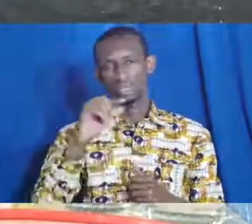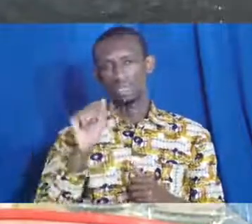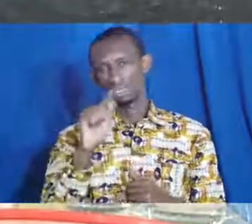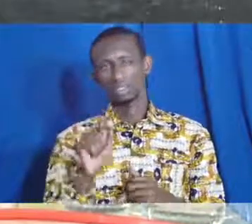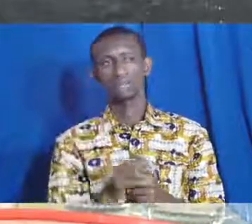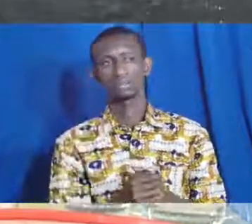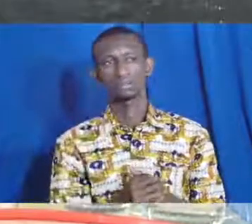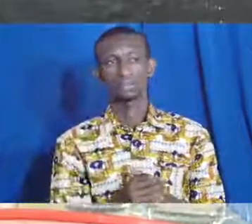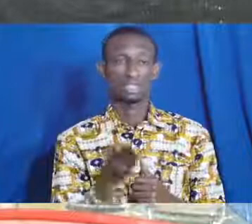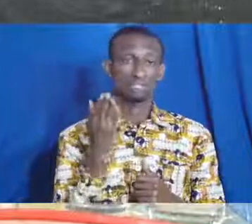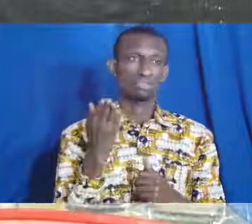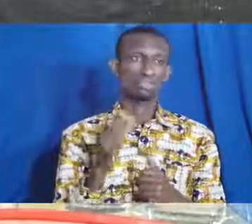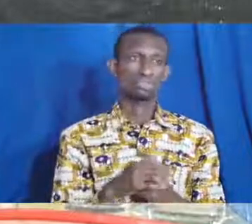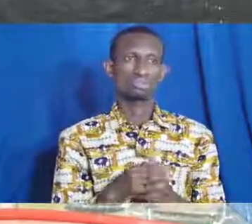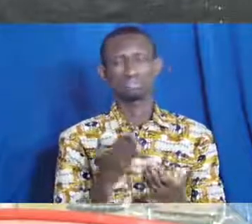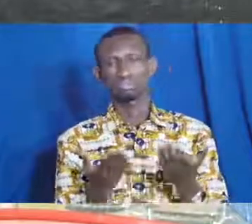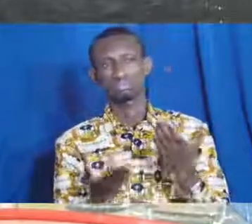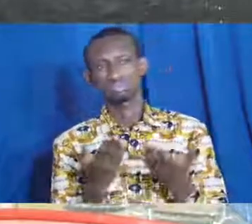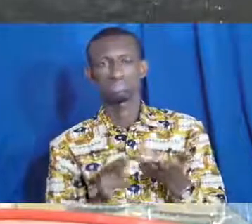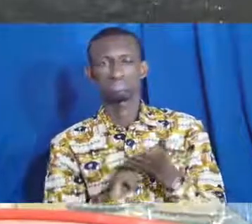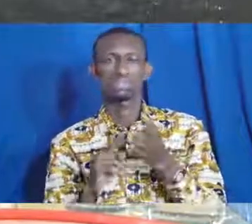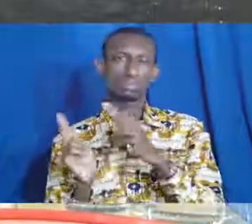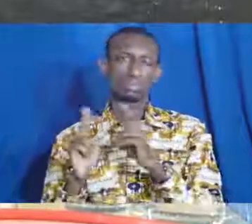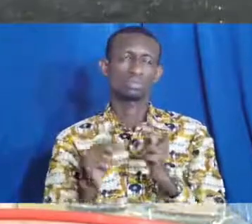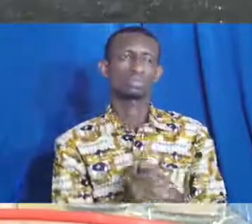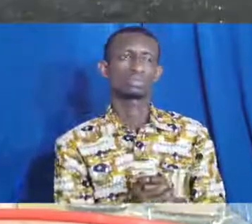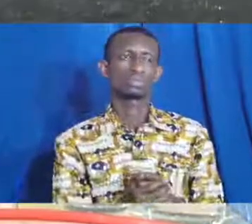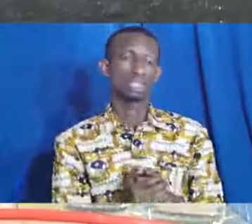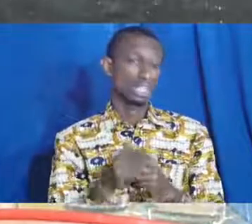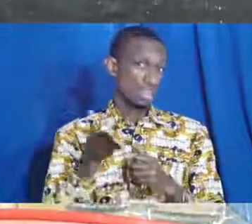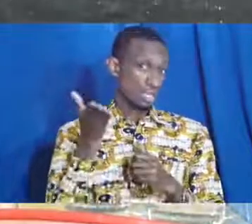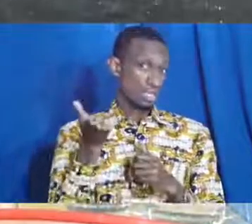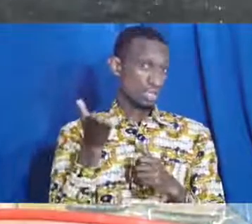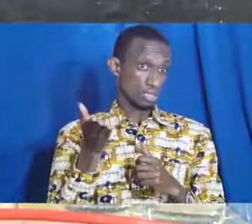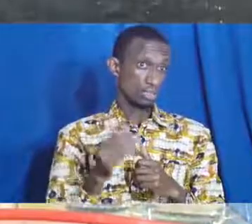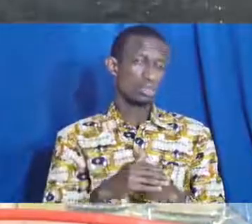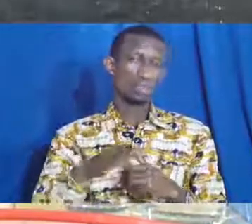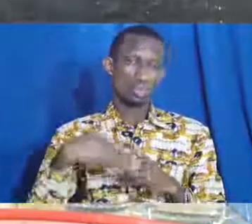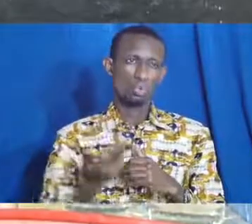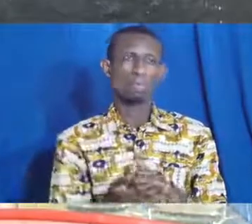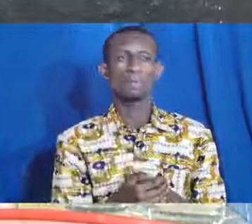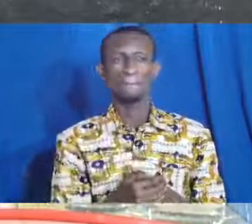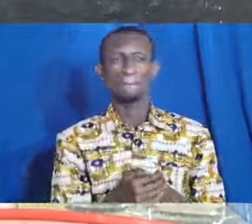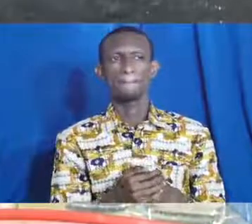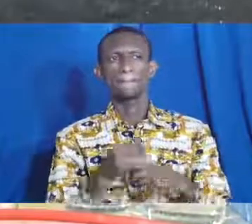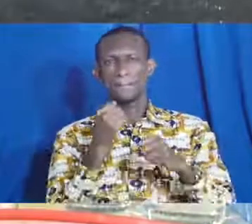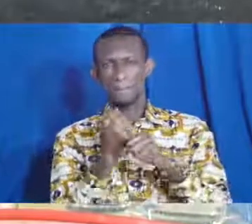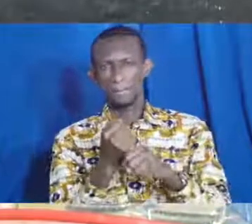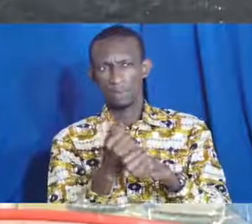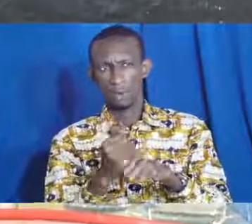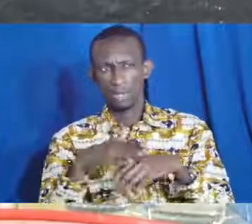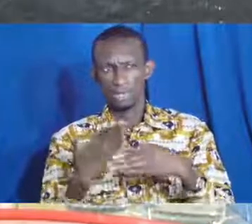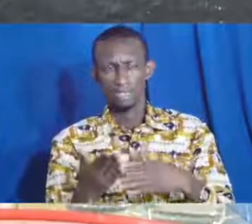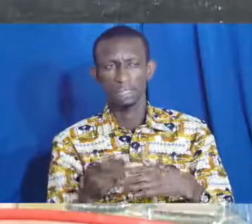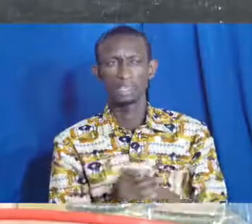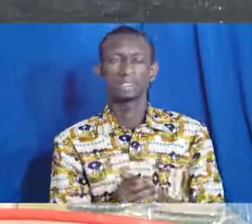components is methane gas. And then it reacts with oxygen, so it burns with oxygen,